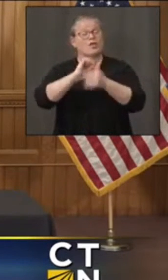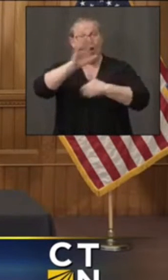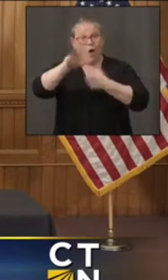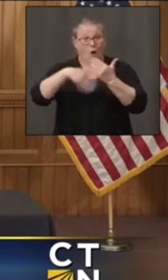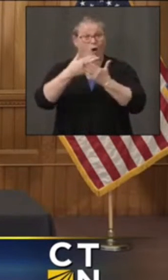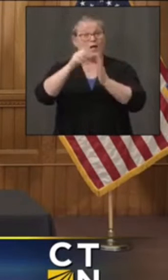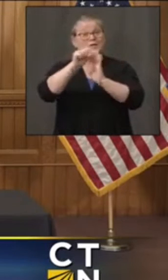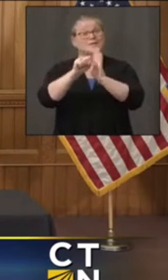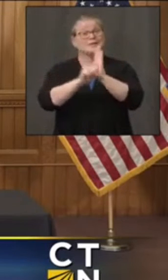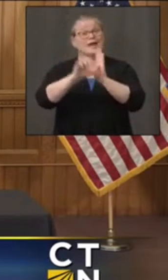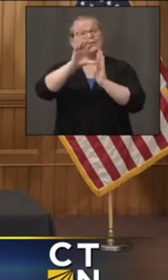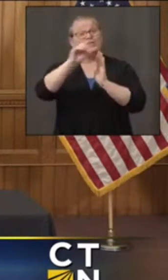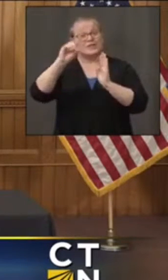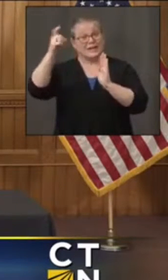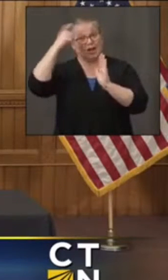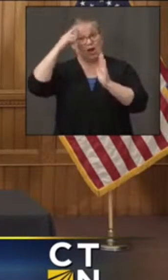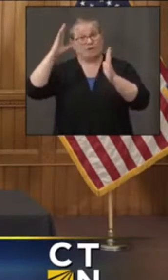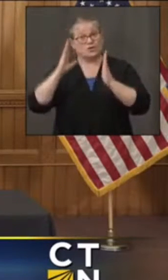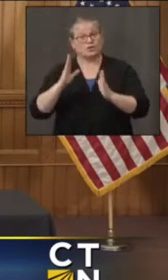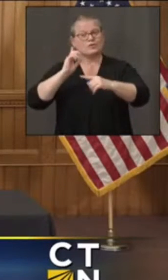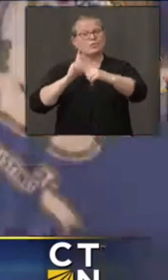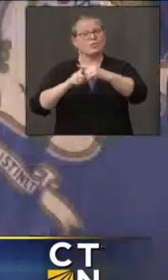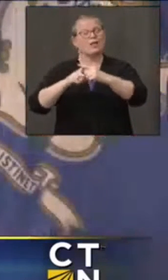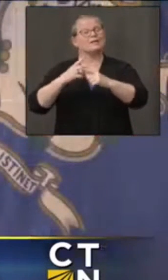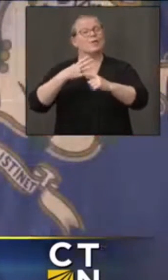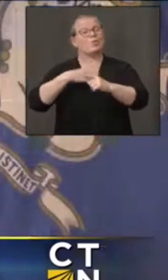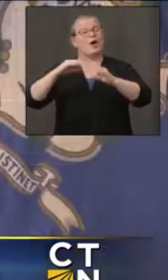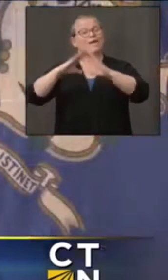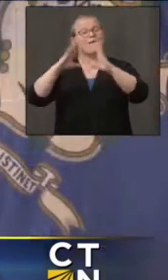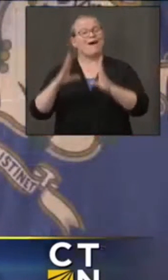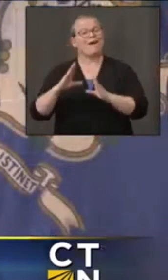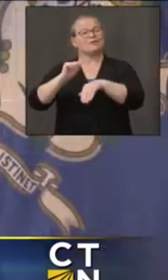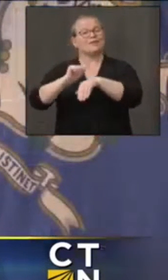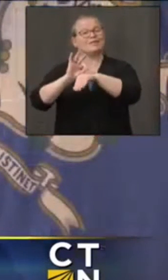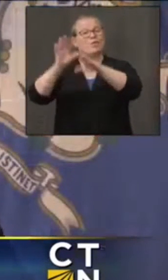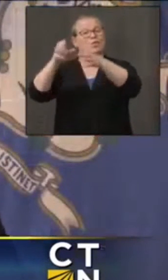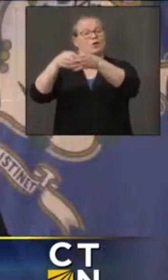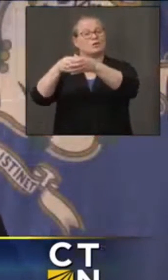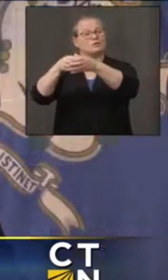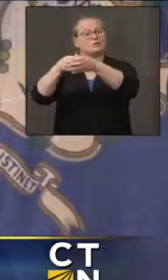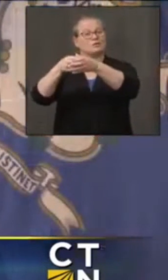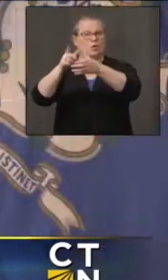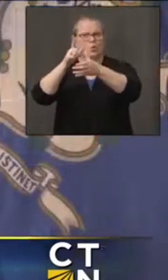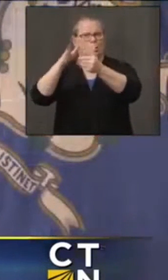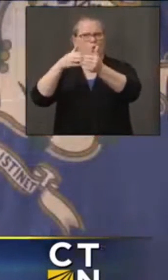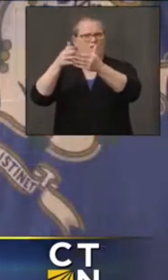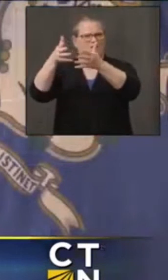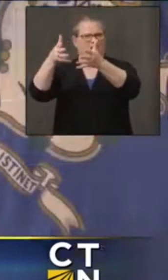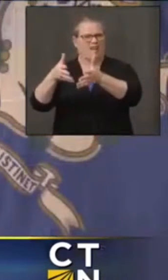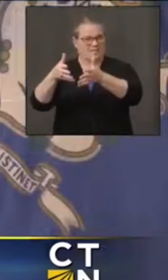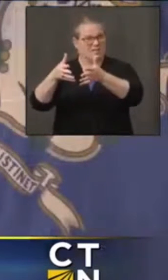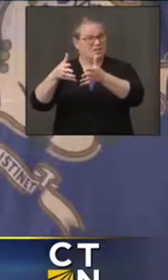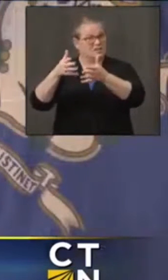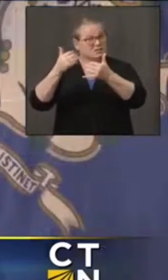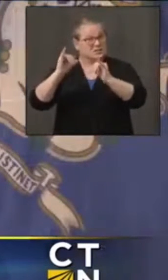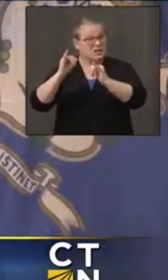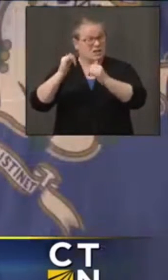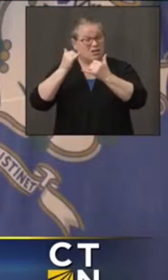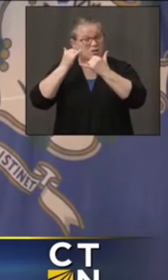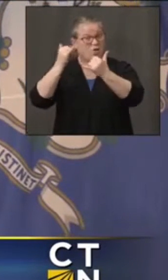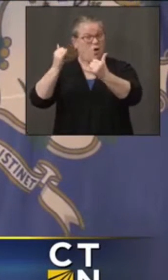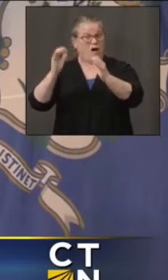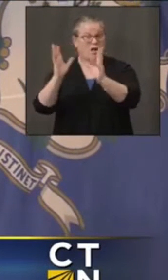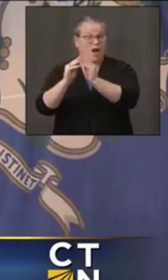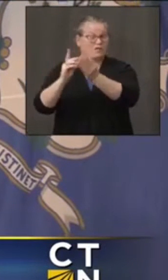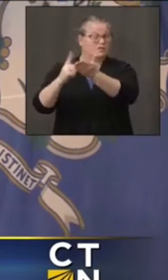task force? And if so, were you on that today? There was not one today. Secretary Azar did it last week